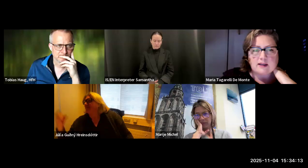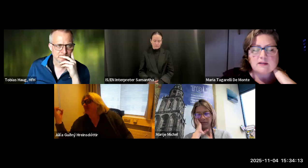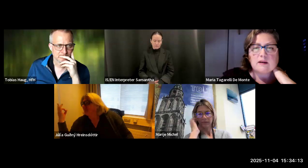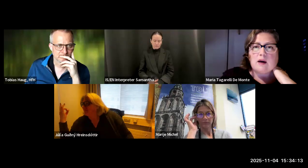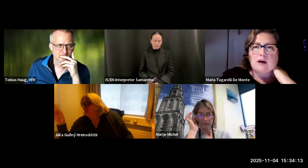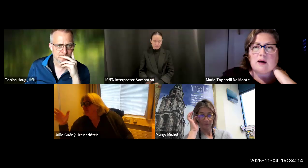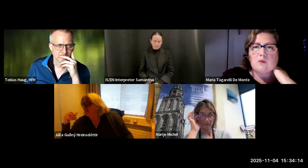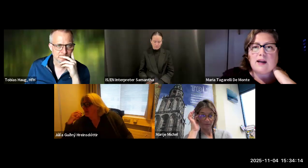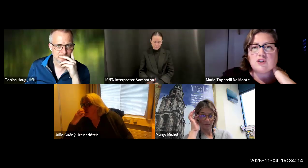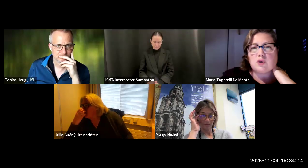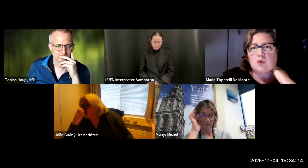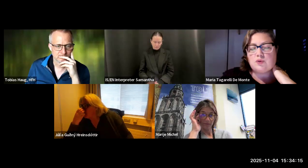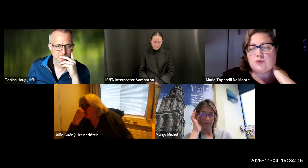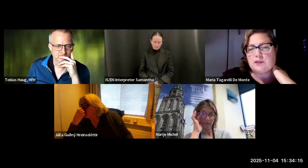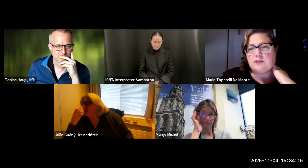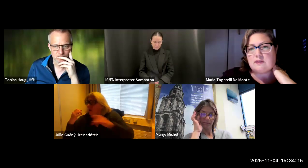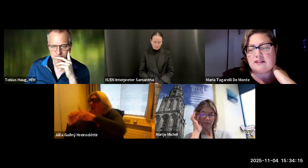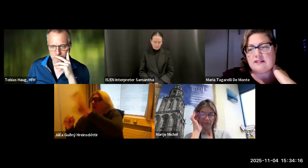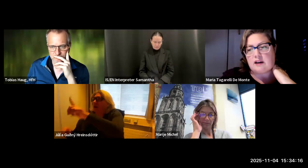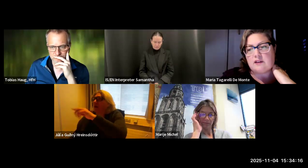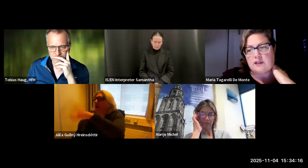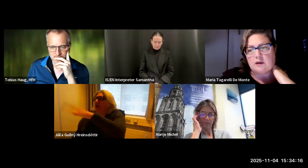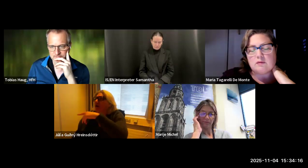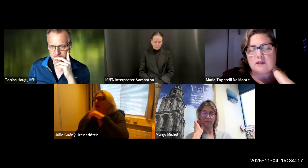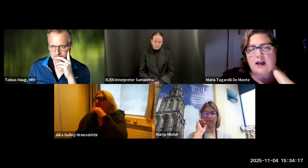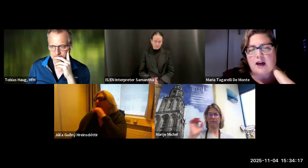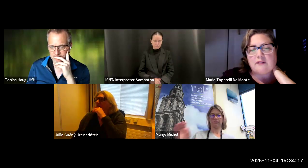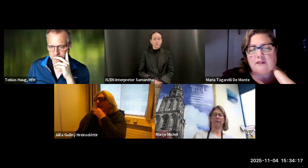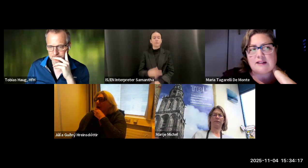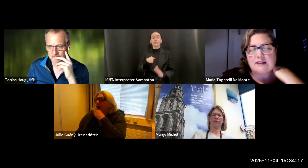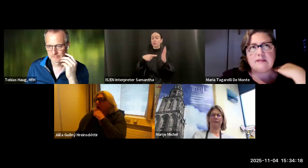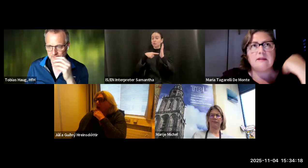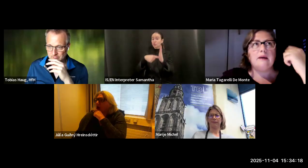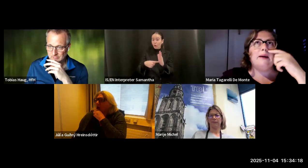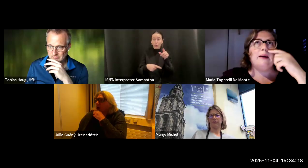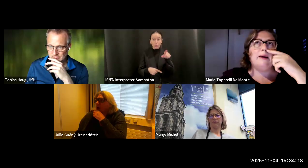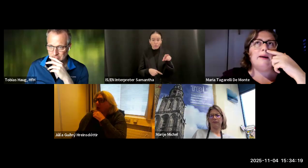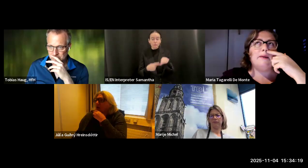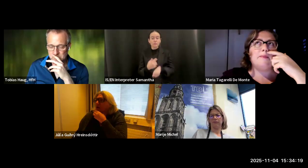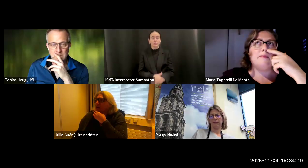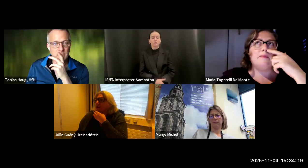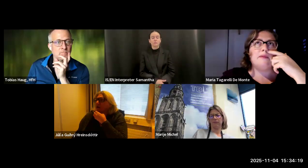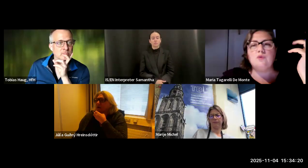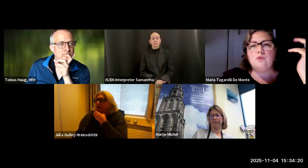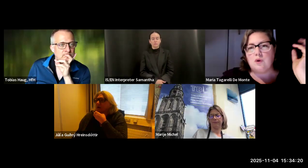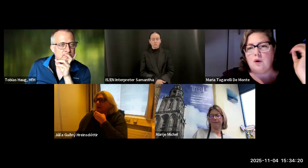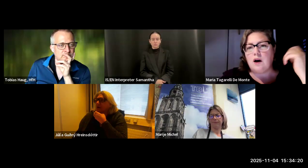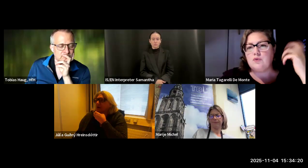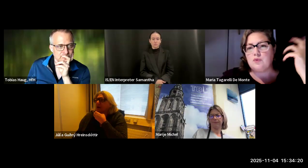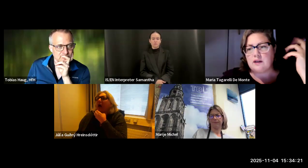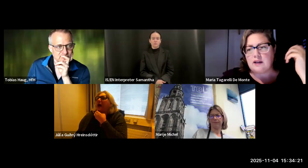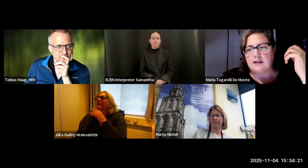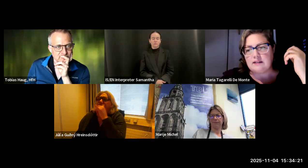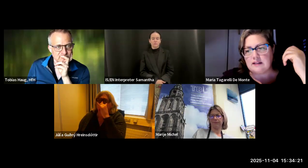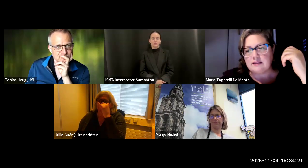this case. When I show students this kind of video, they have at least, they do